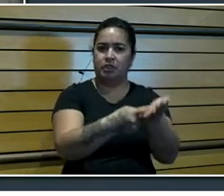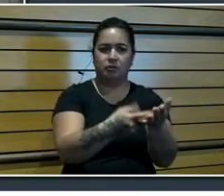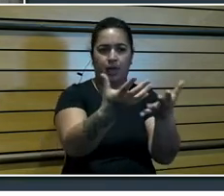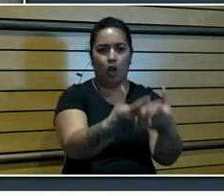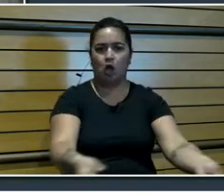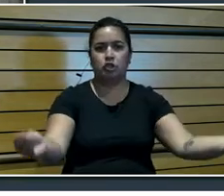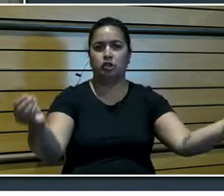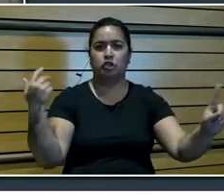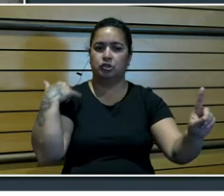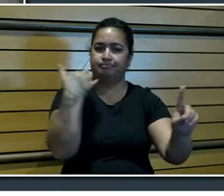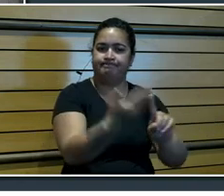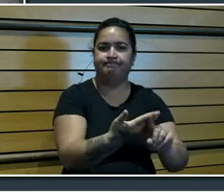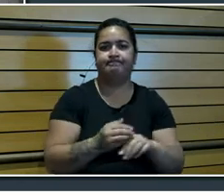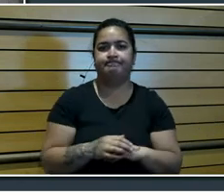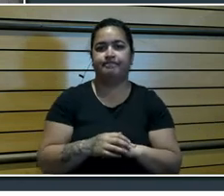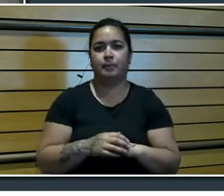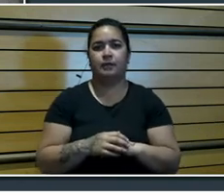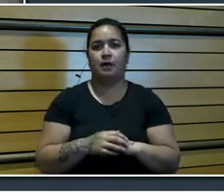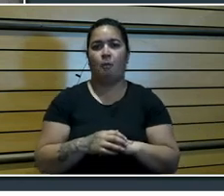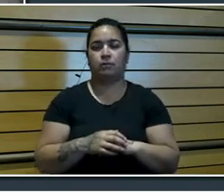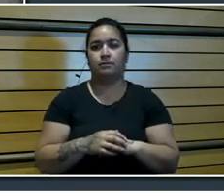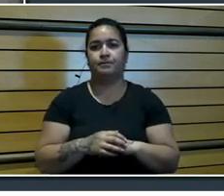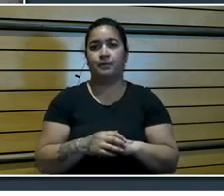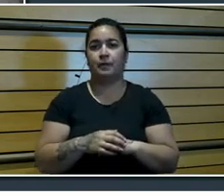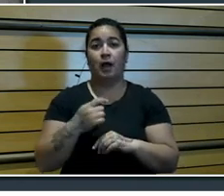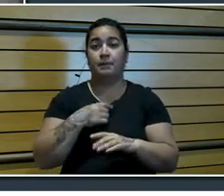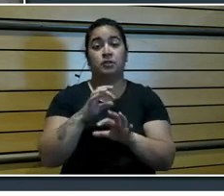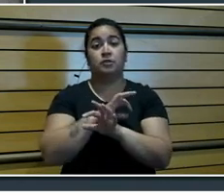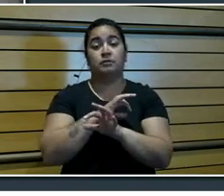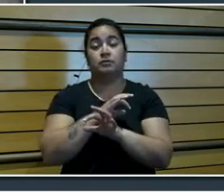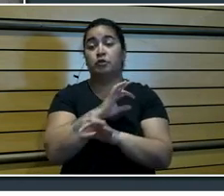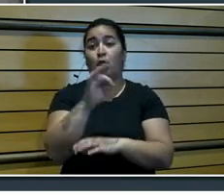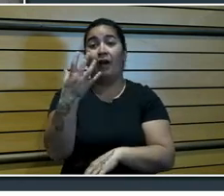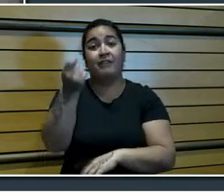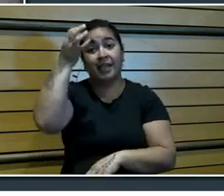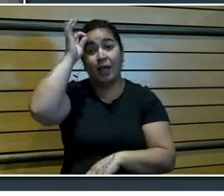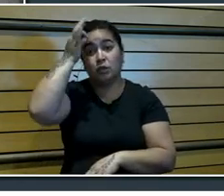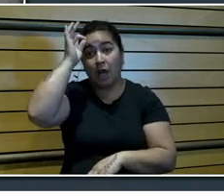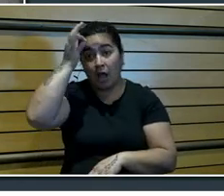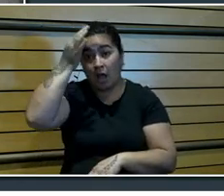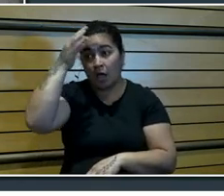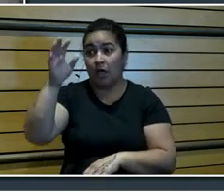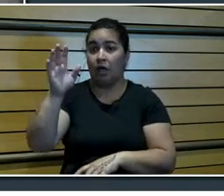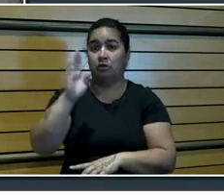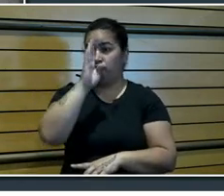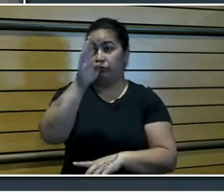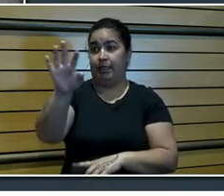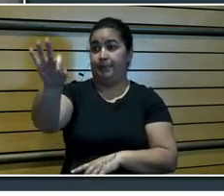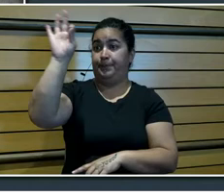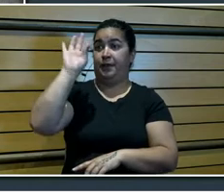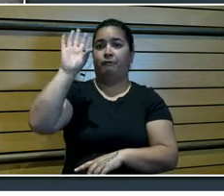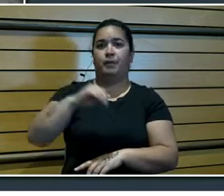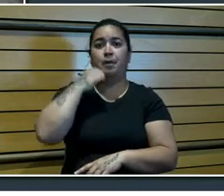year. Having a councillor or a representative on the council who is elected directly by the Māori electoral